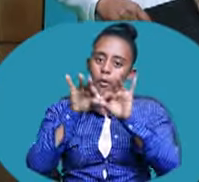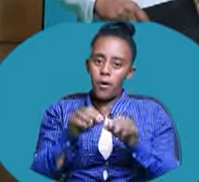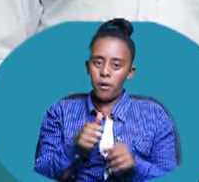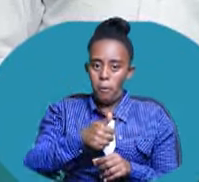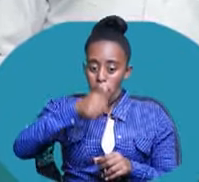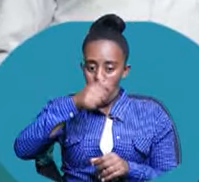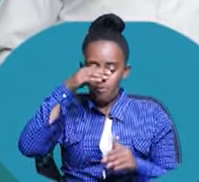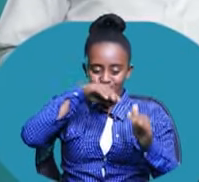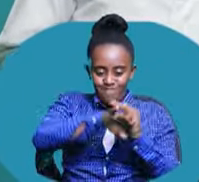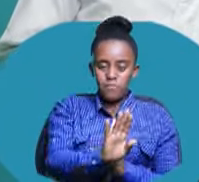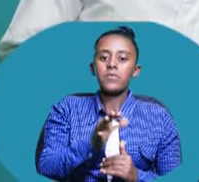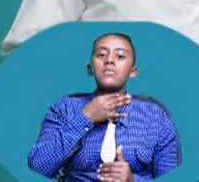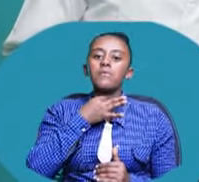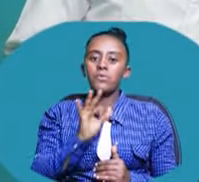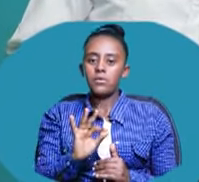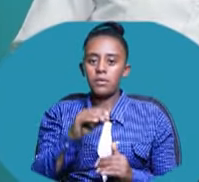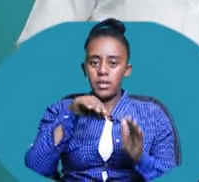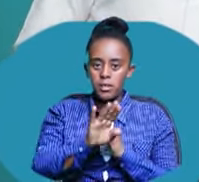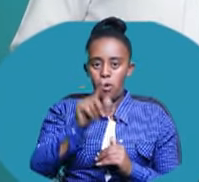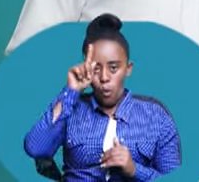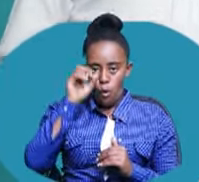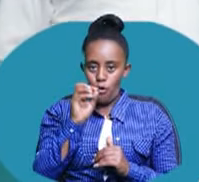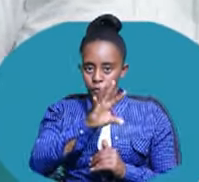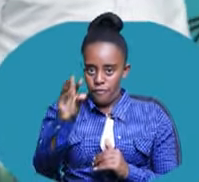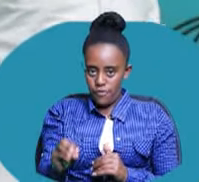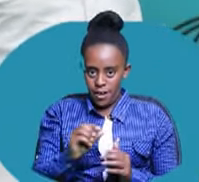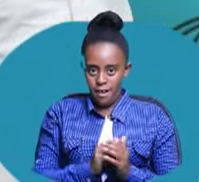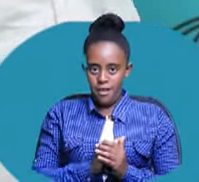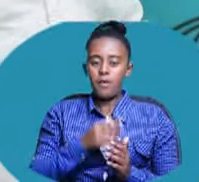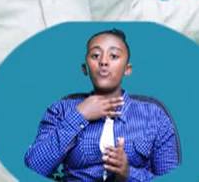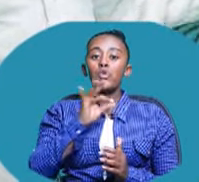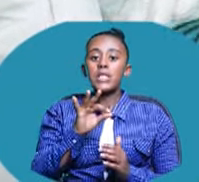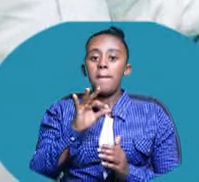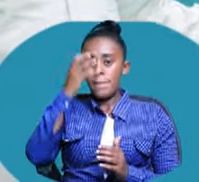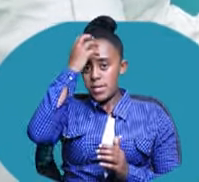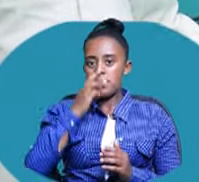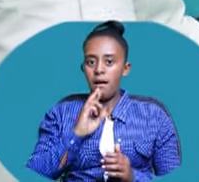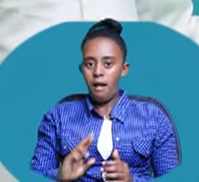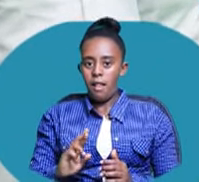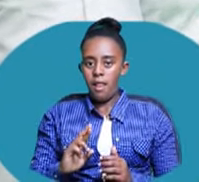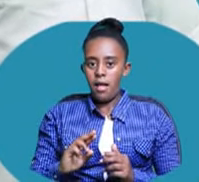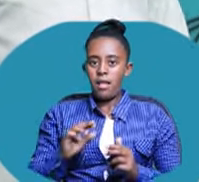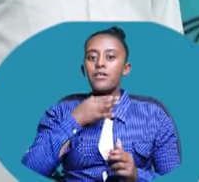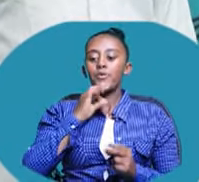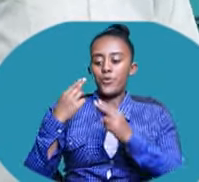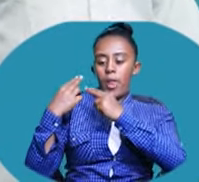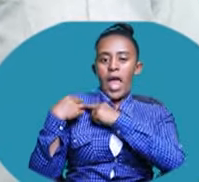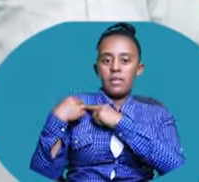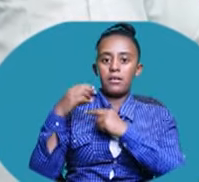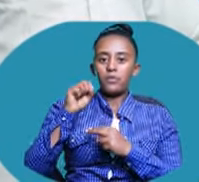main gateways of Islam in the Horn of Africa. The Muslim states are Sultanate of